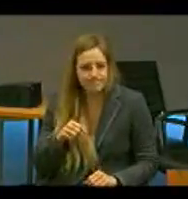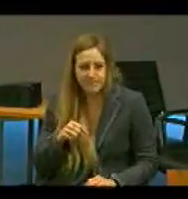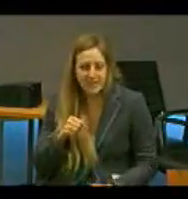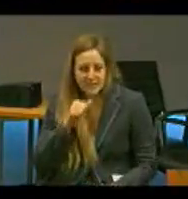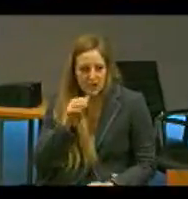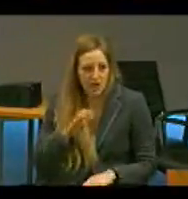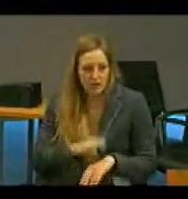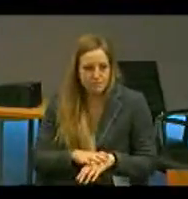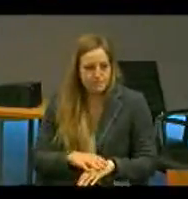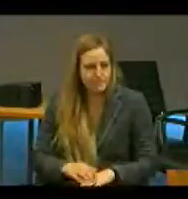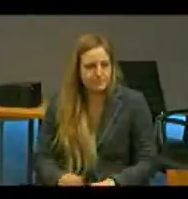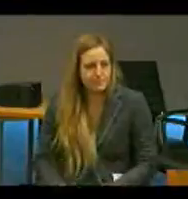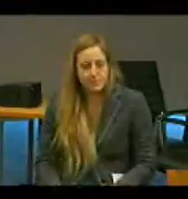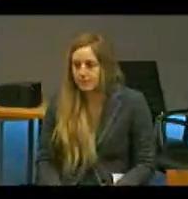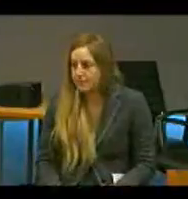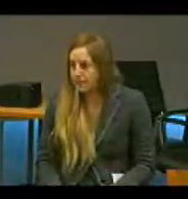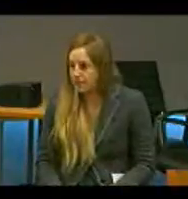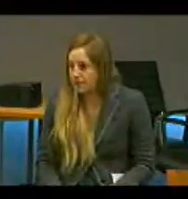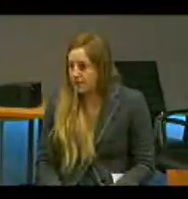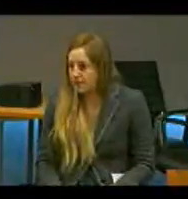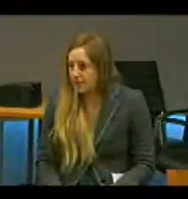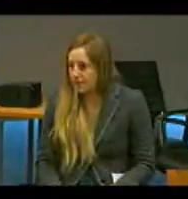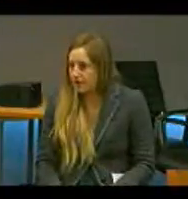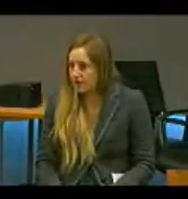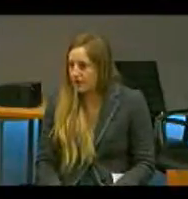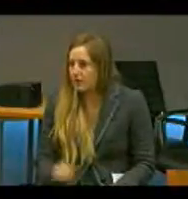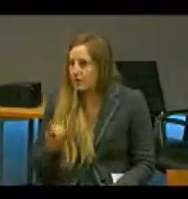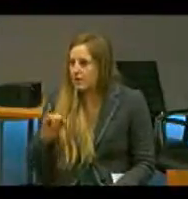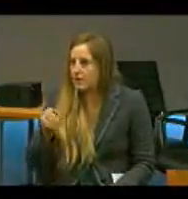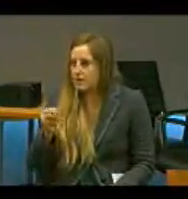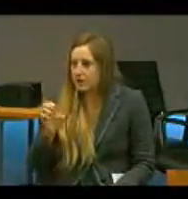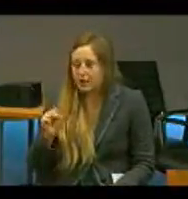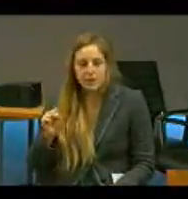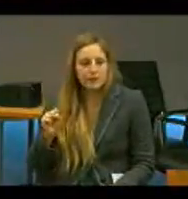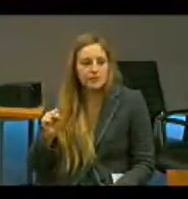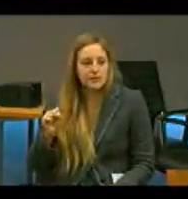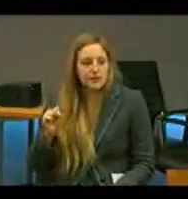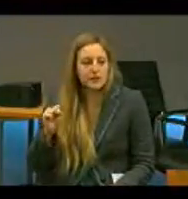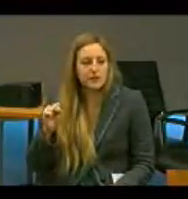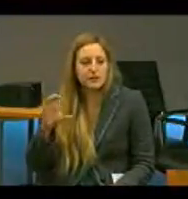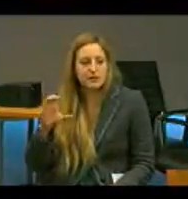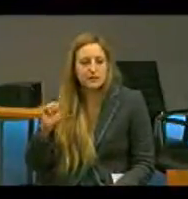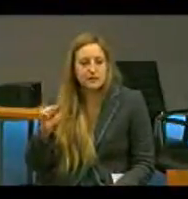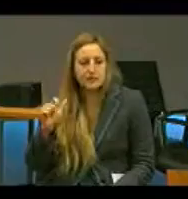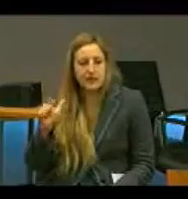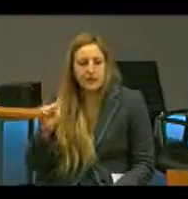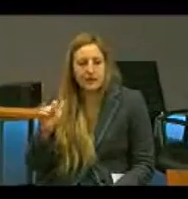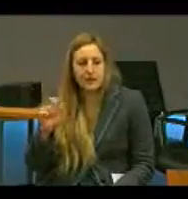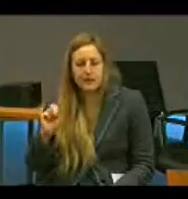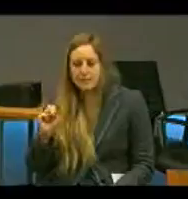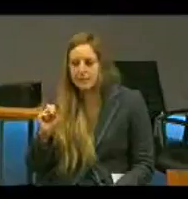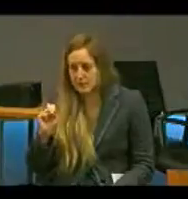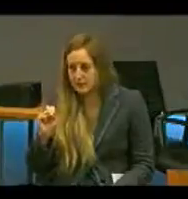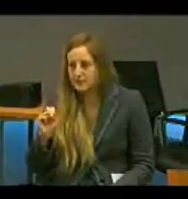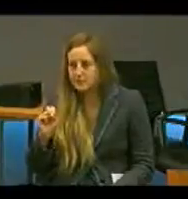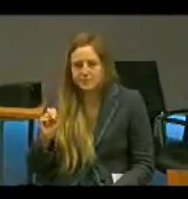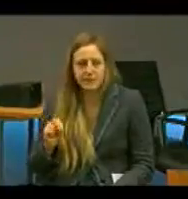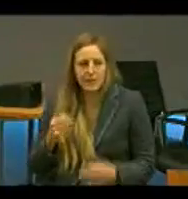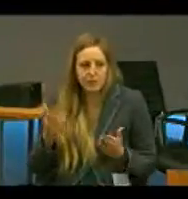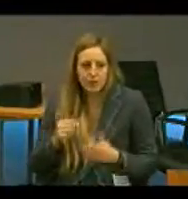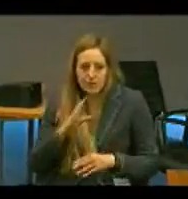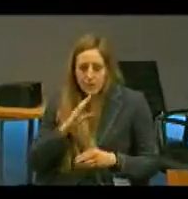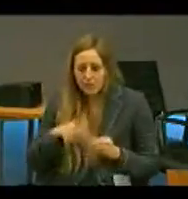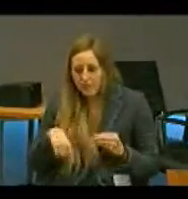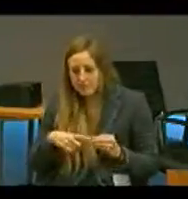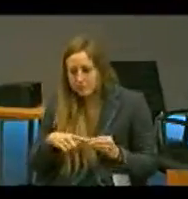Ms. Coakley, if you can just write, thank you. Thank you. I'm here to talk about things one needs to know about data